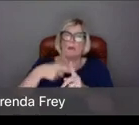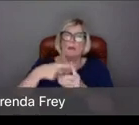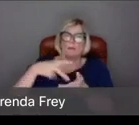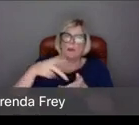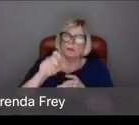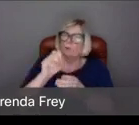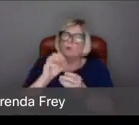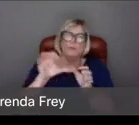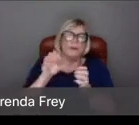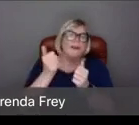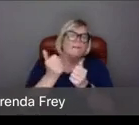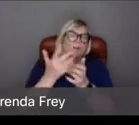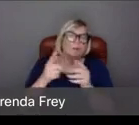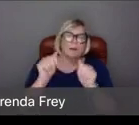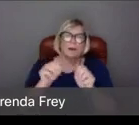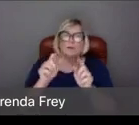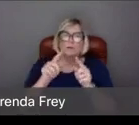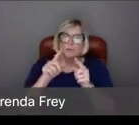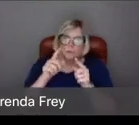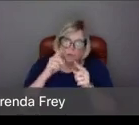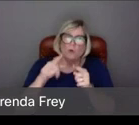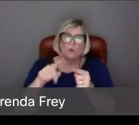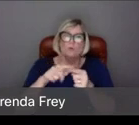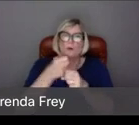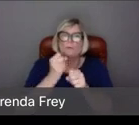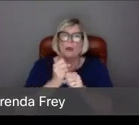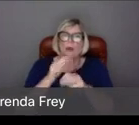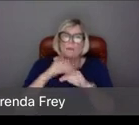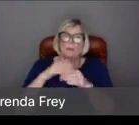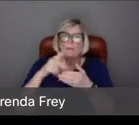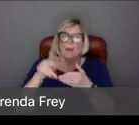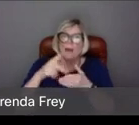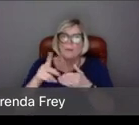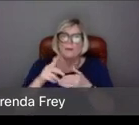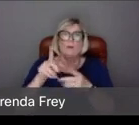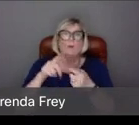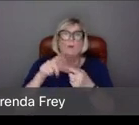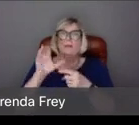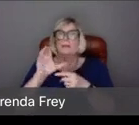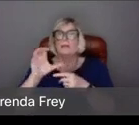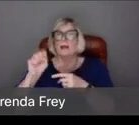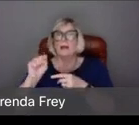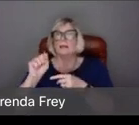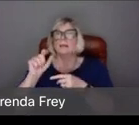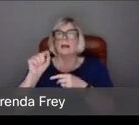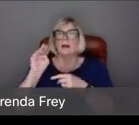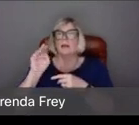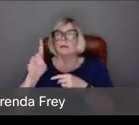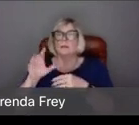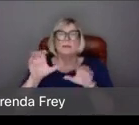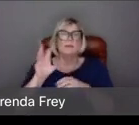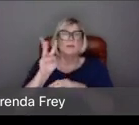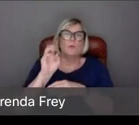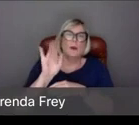you can to make those minimum payments. And when we do, when CCCSMD does webinars and coaching